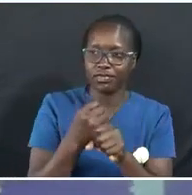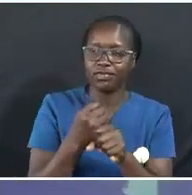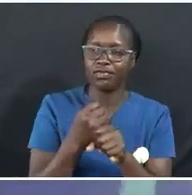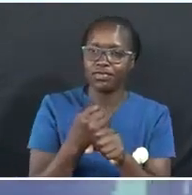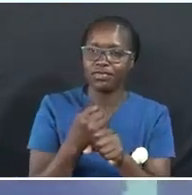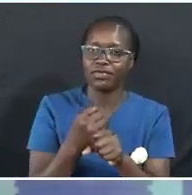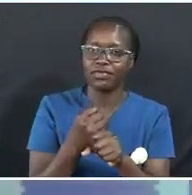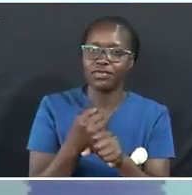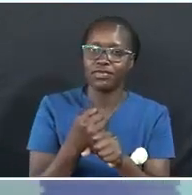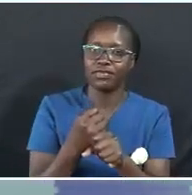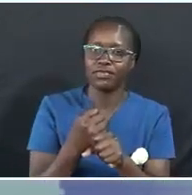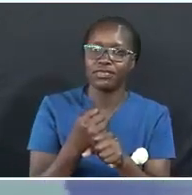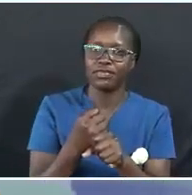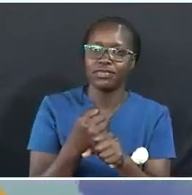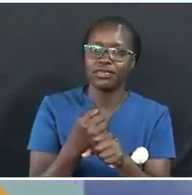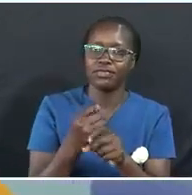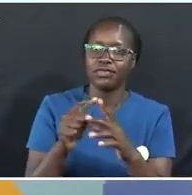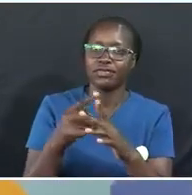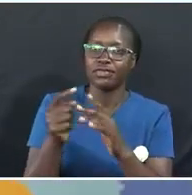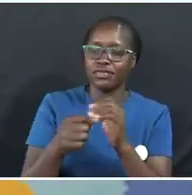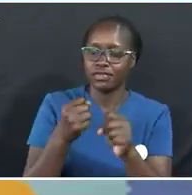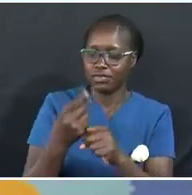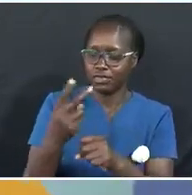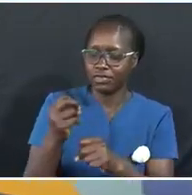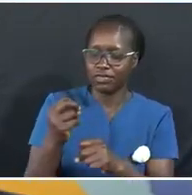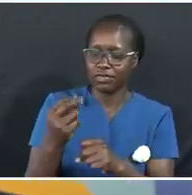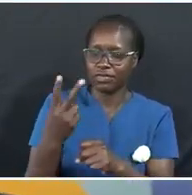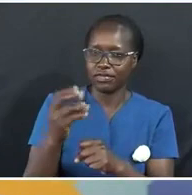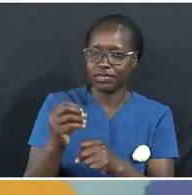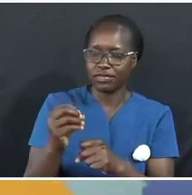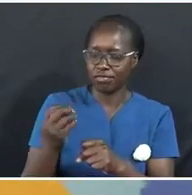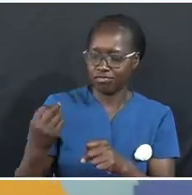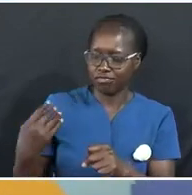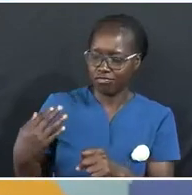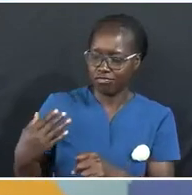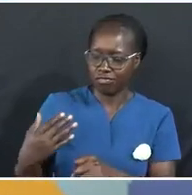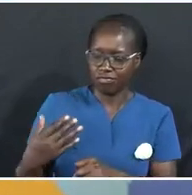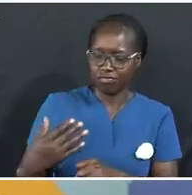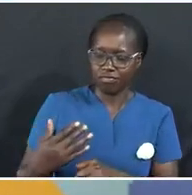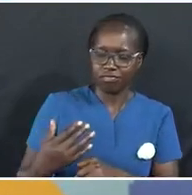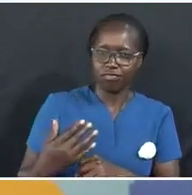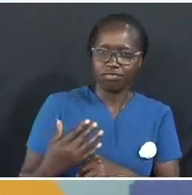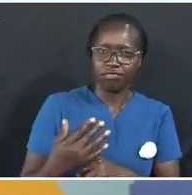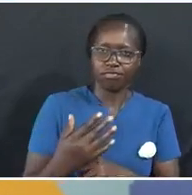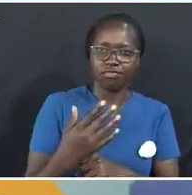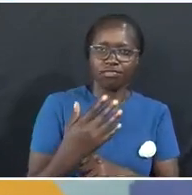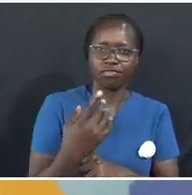5 years started in the year 2020, and the theme is running through